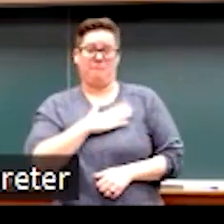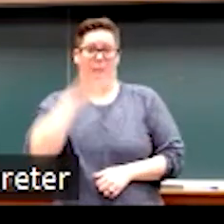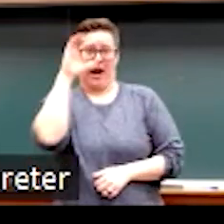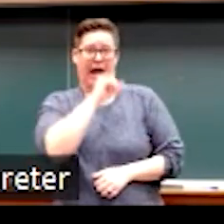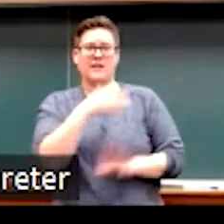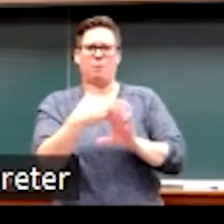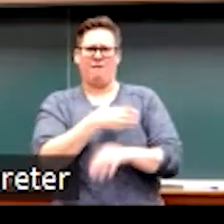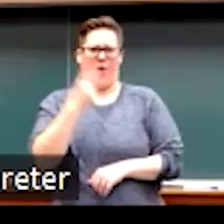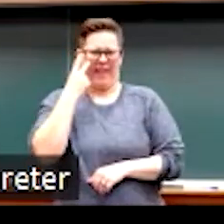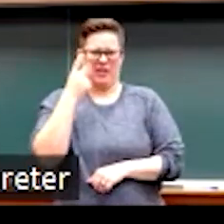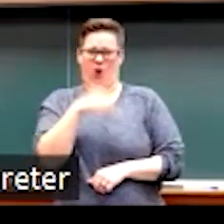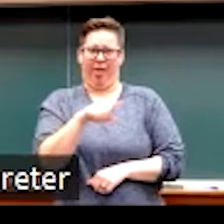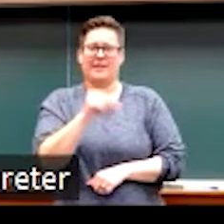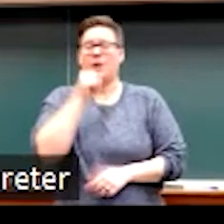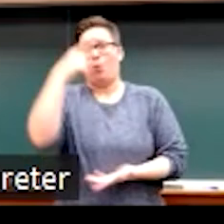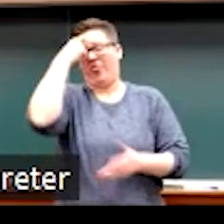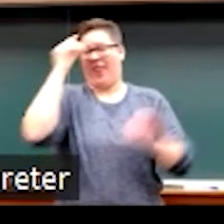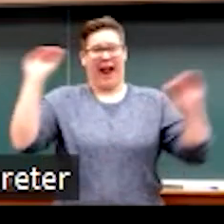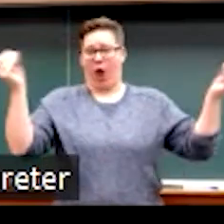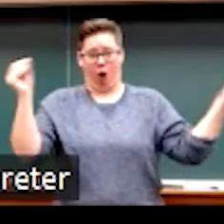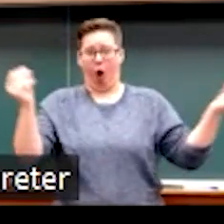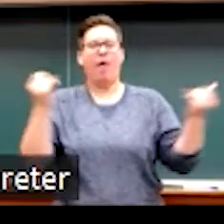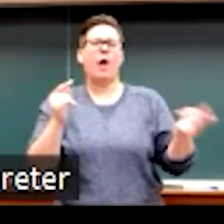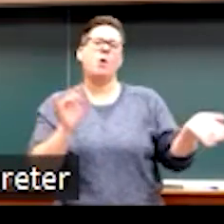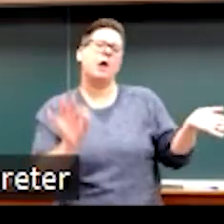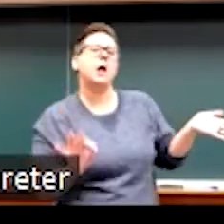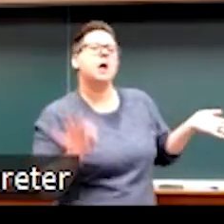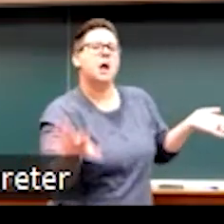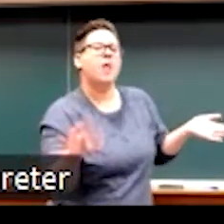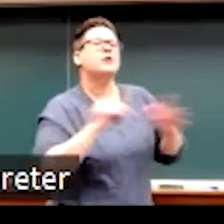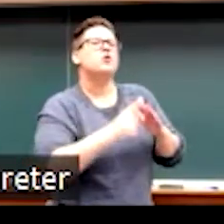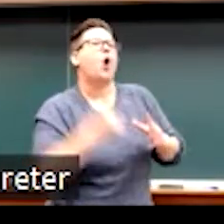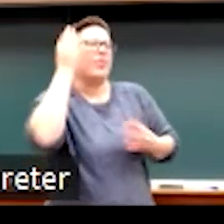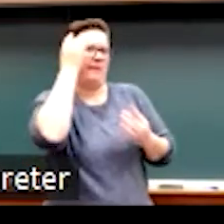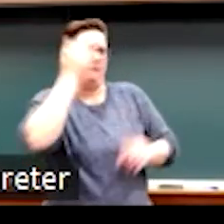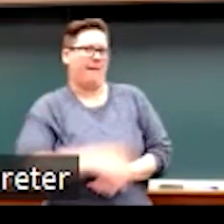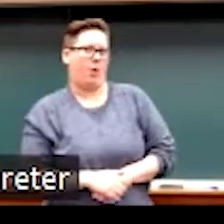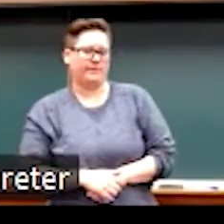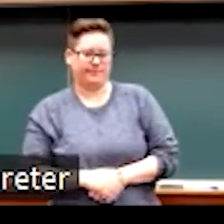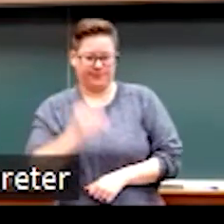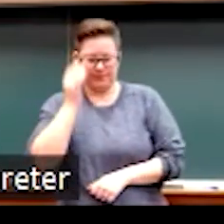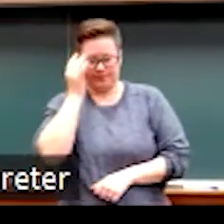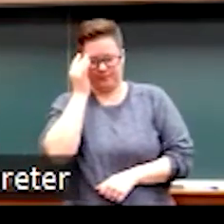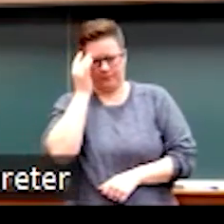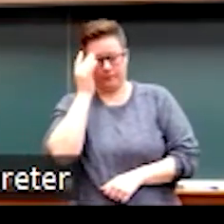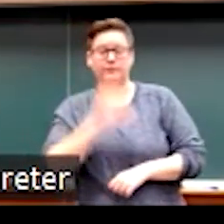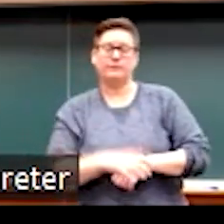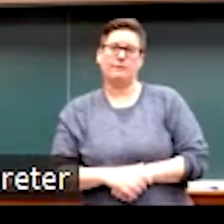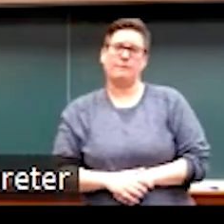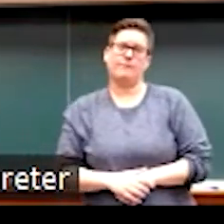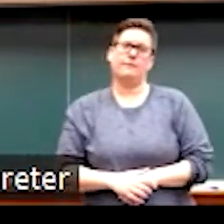before they saw this, they weren't thinking about that. And our goal is to get them to think about that. So then we follow them